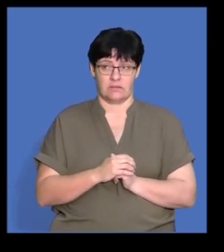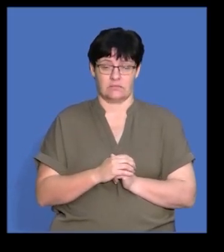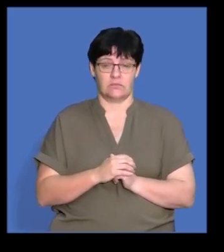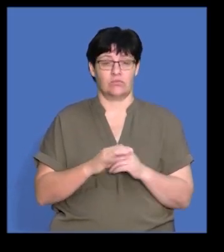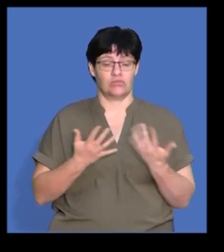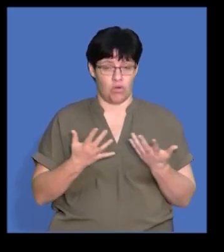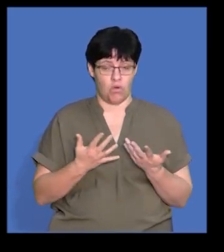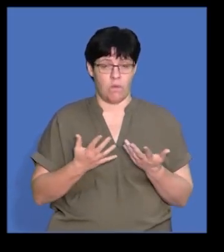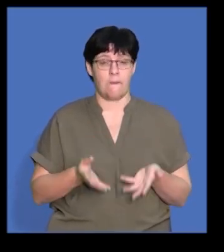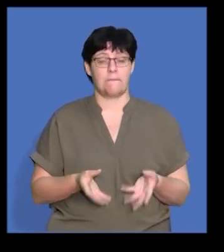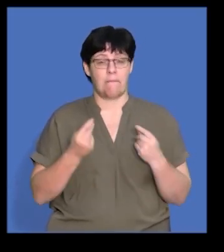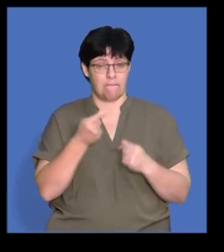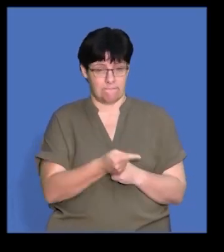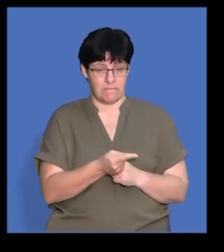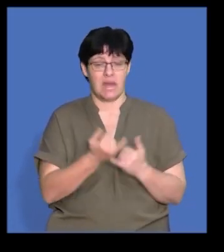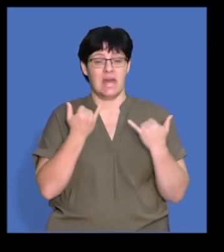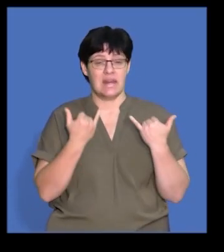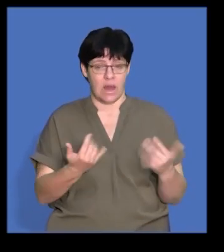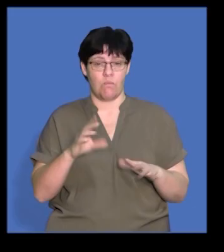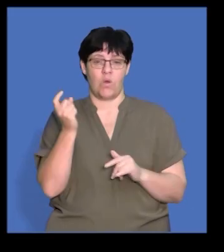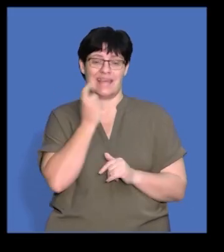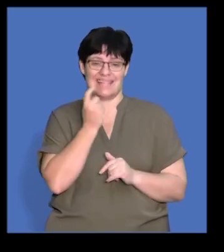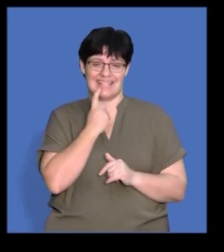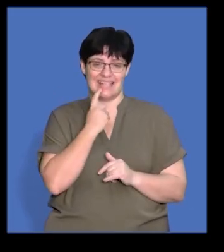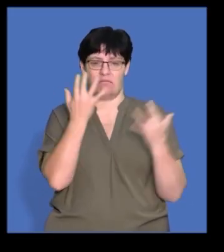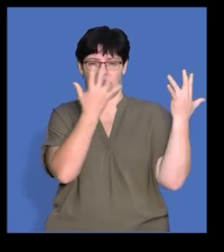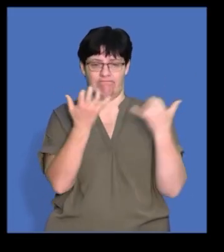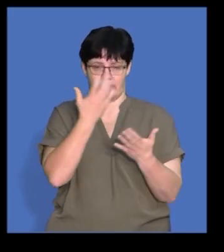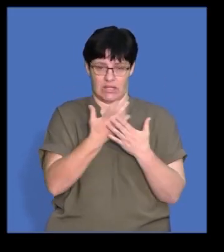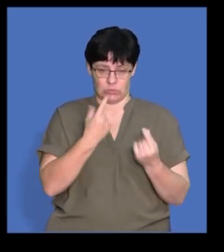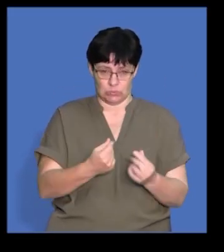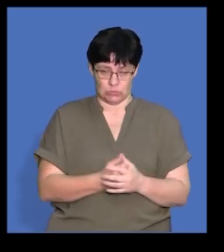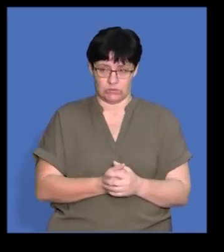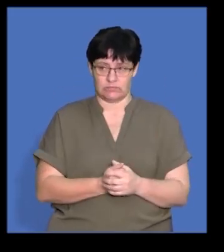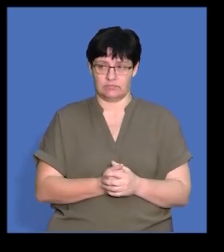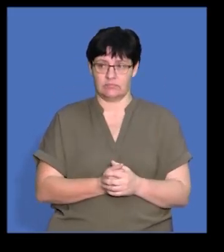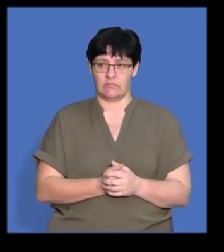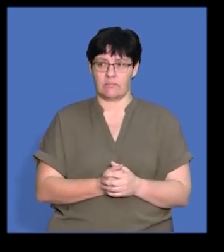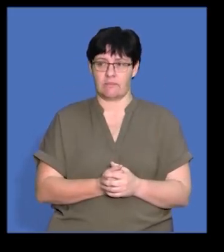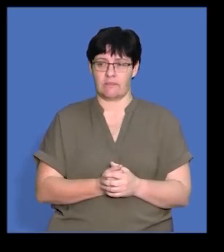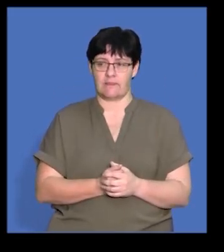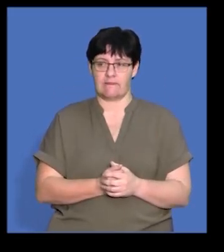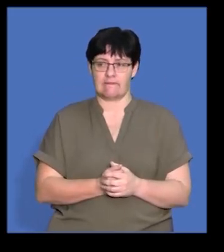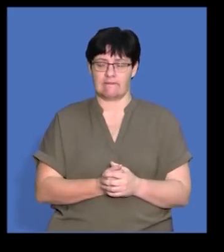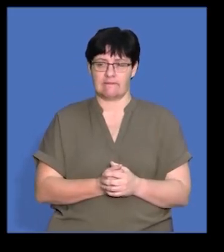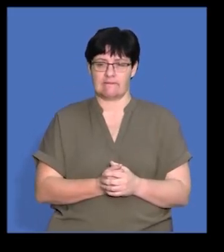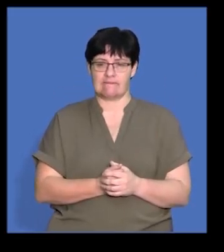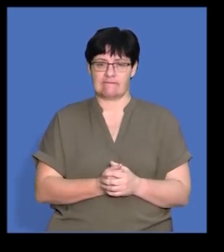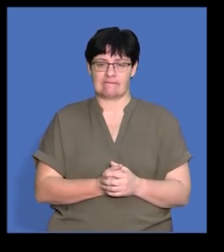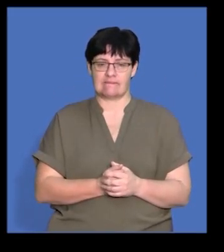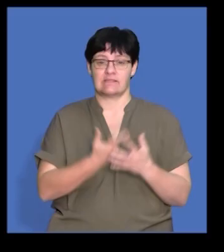So once I've written that in, now it's easy for me to actually do the calculations. So first thing I need to